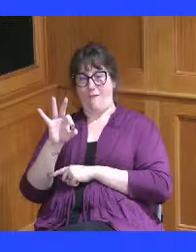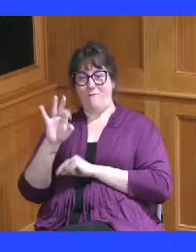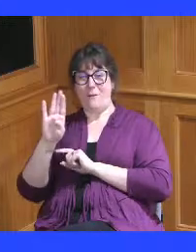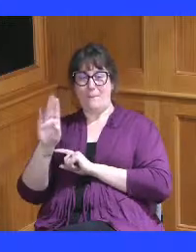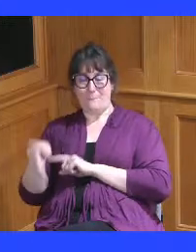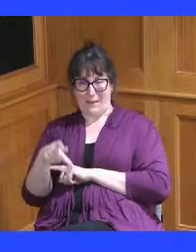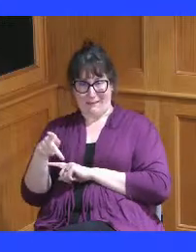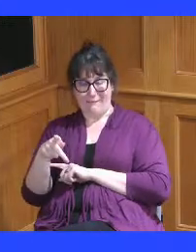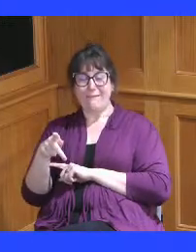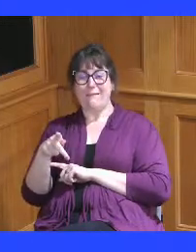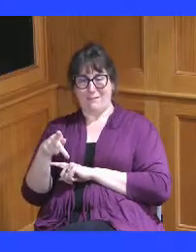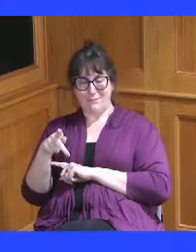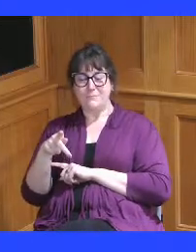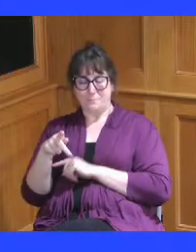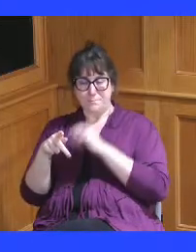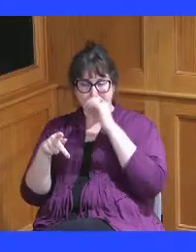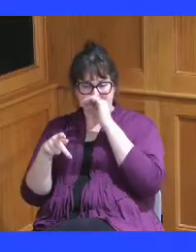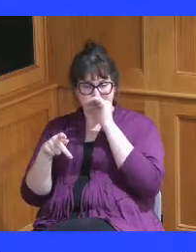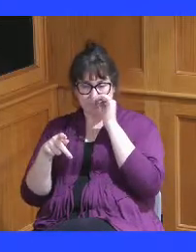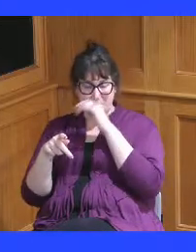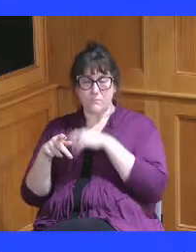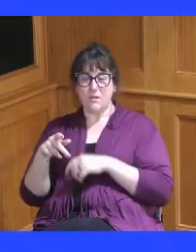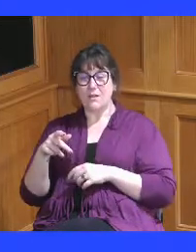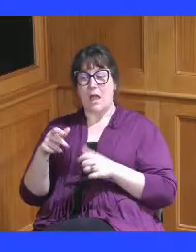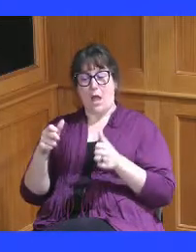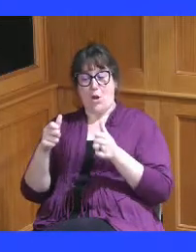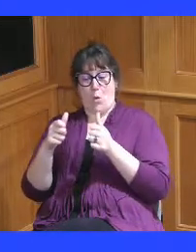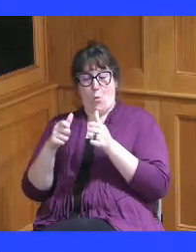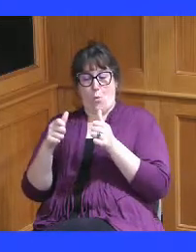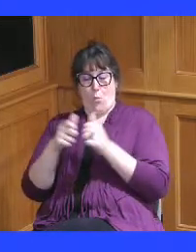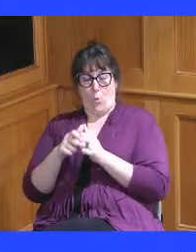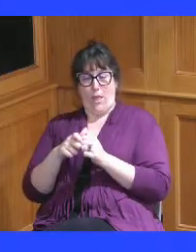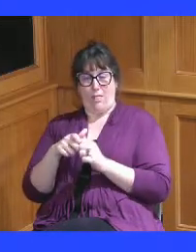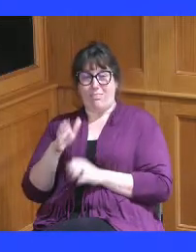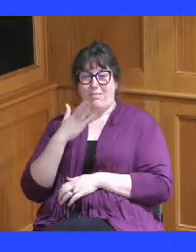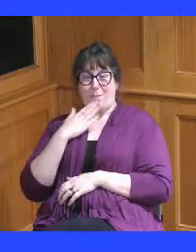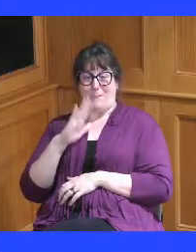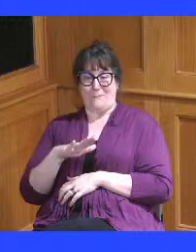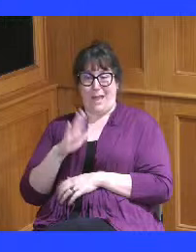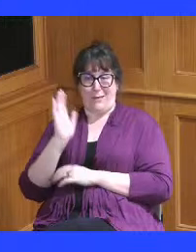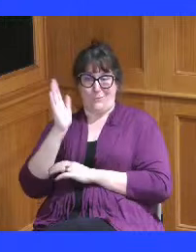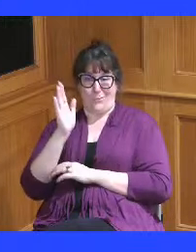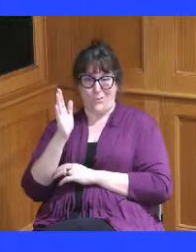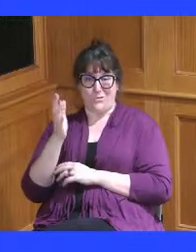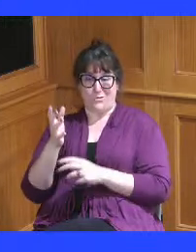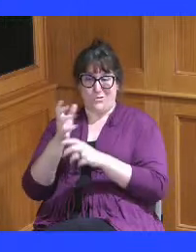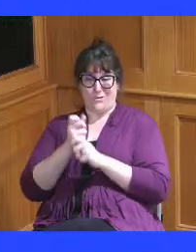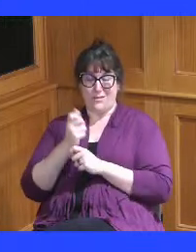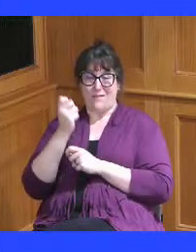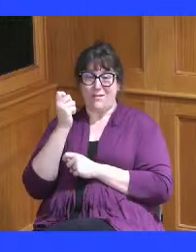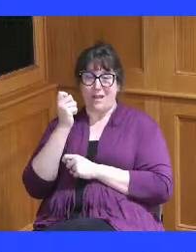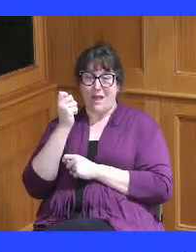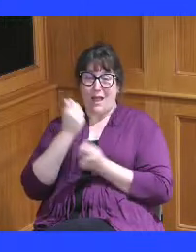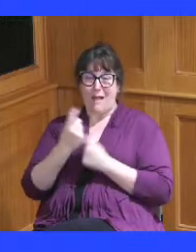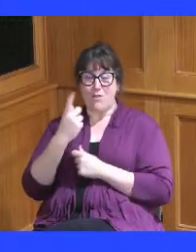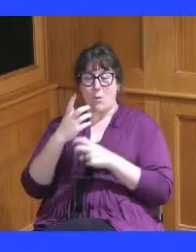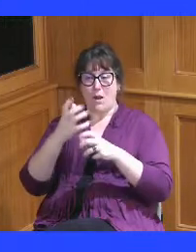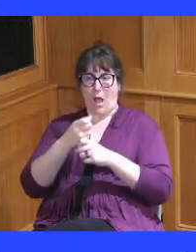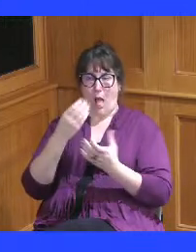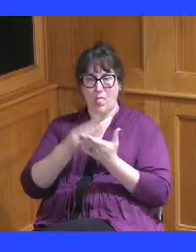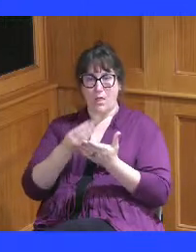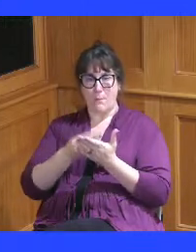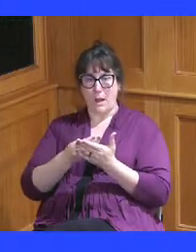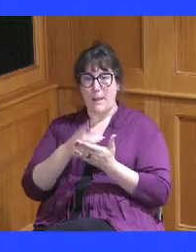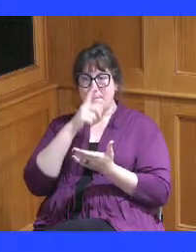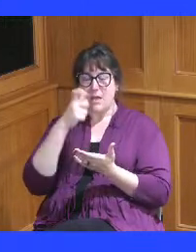point. And despite some of the poor proposals that were received, at the end of the day, everybody honestly received the funding because we simply